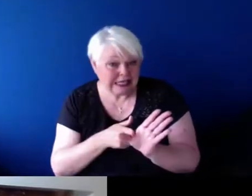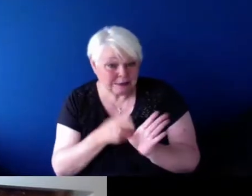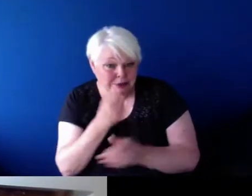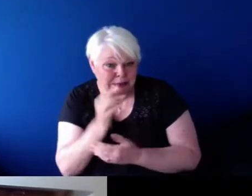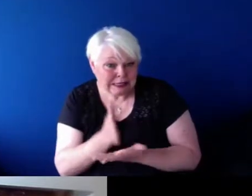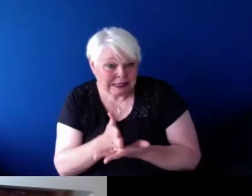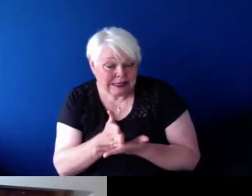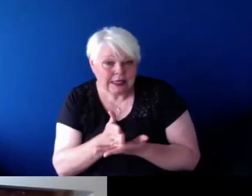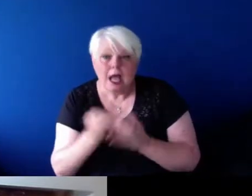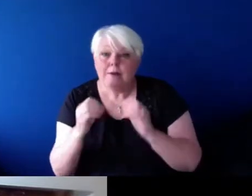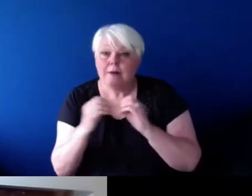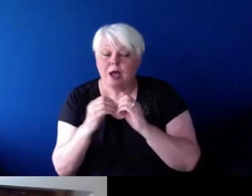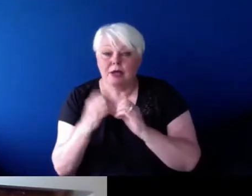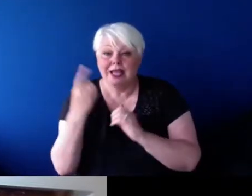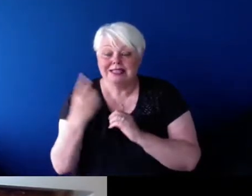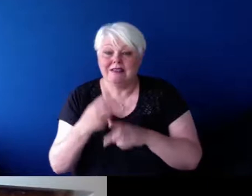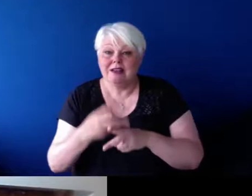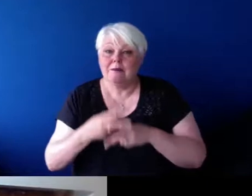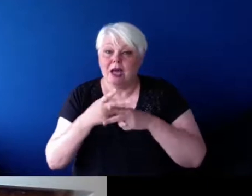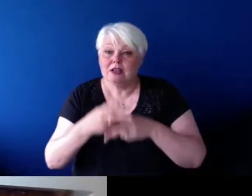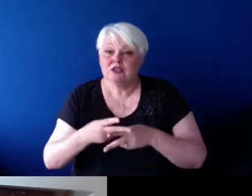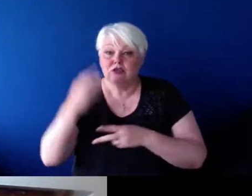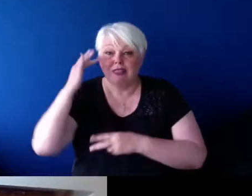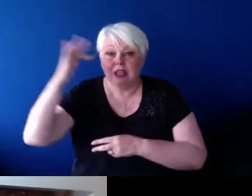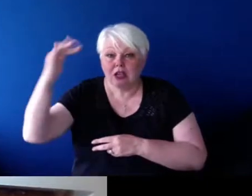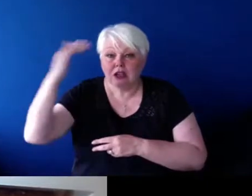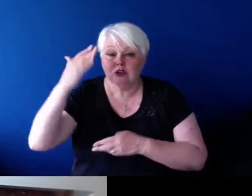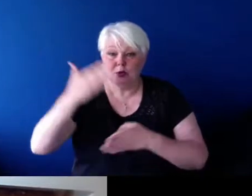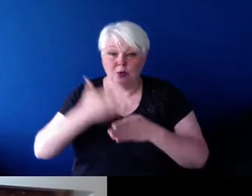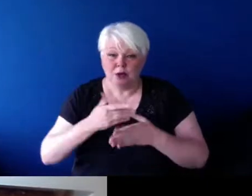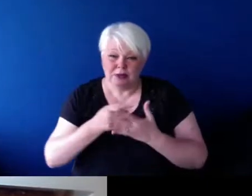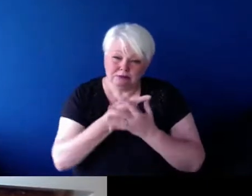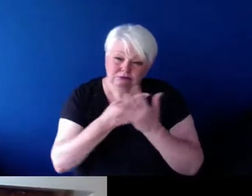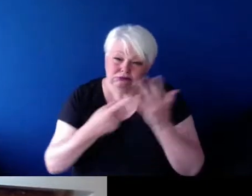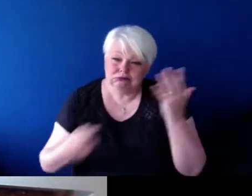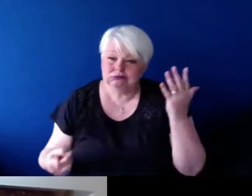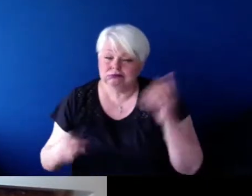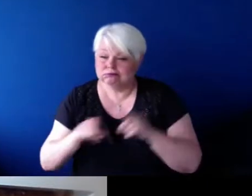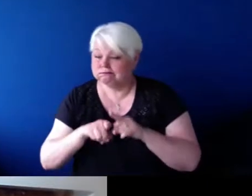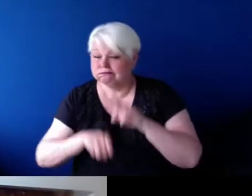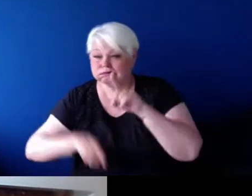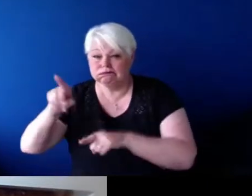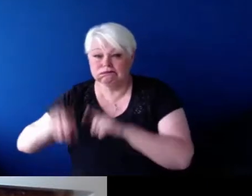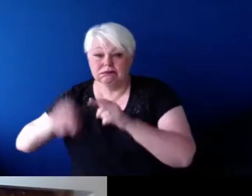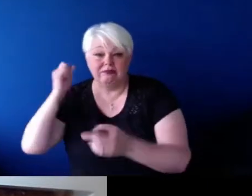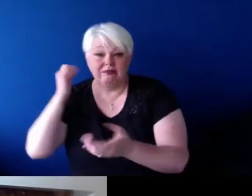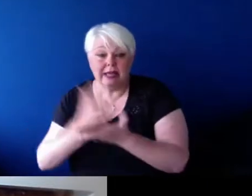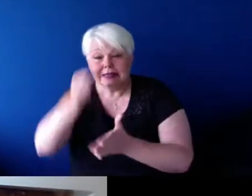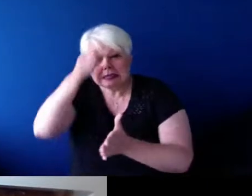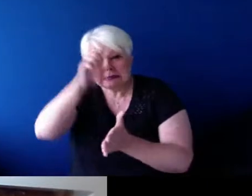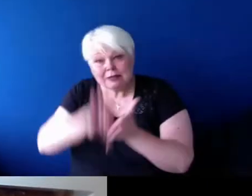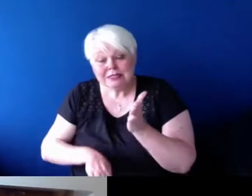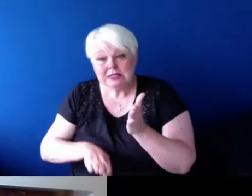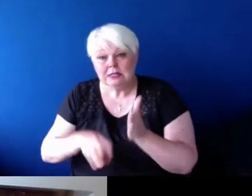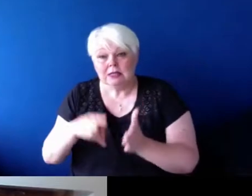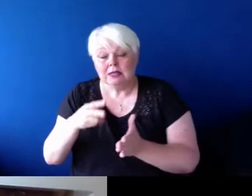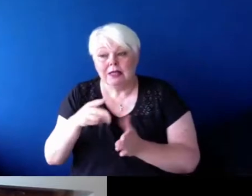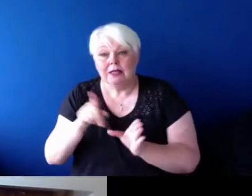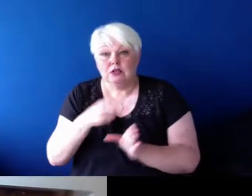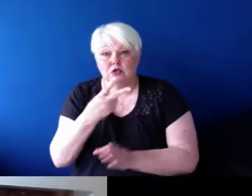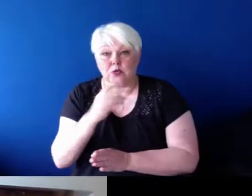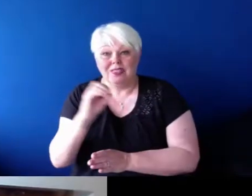And Barbara is a pastoral theologian who has worked among people of many different faiths and experiences. In 2000, she